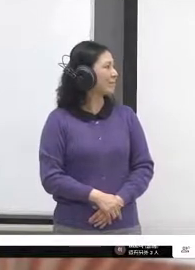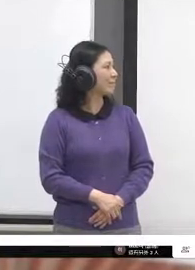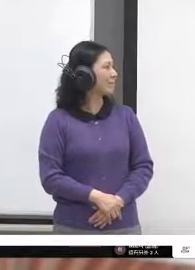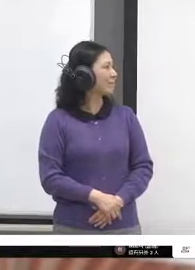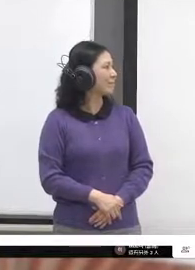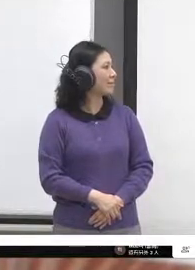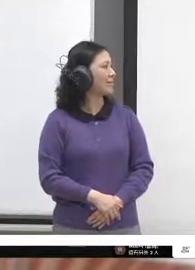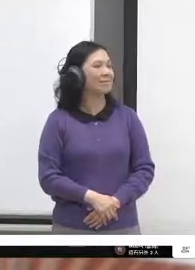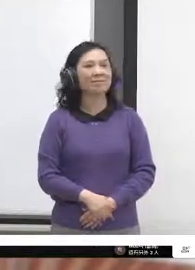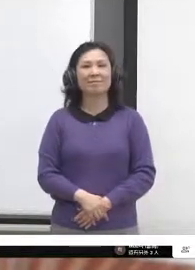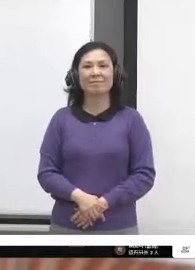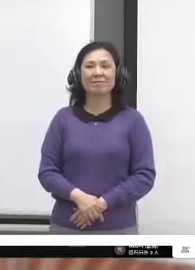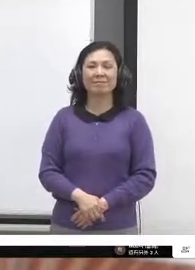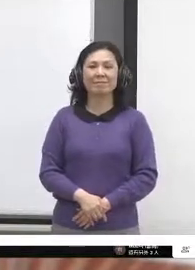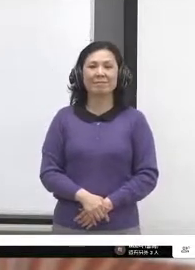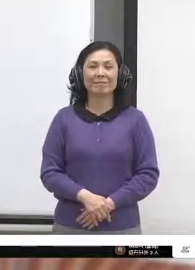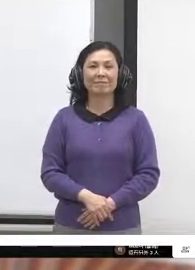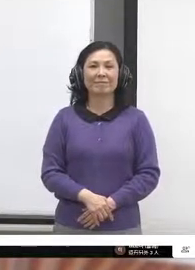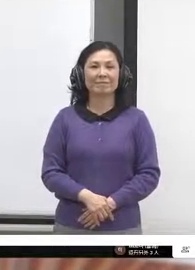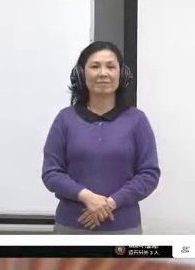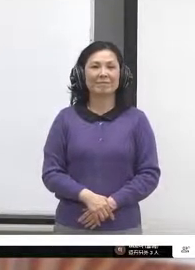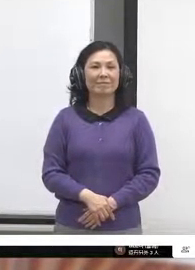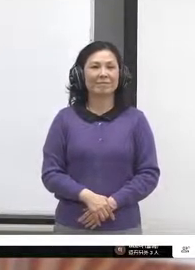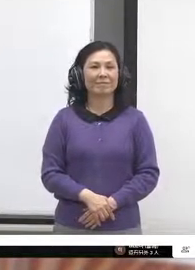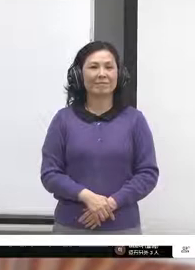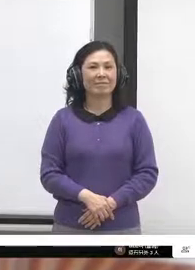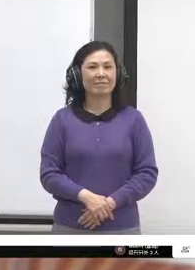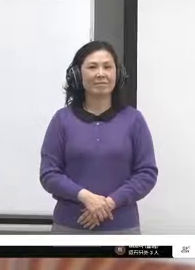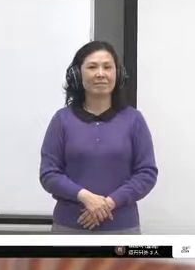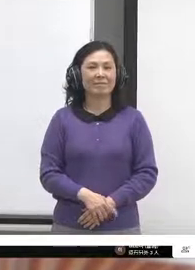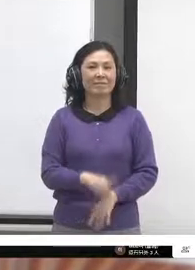What we learned from FT Okinawa is that the foreign